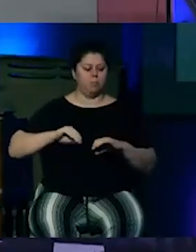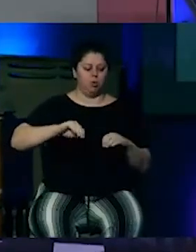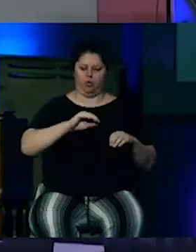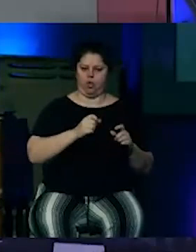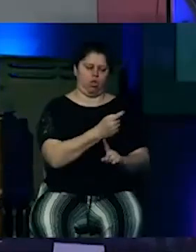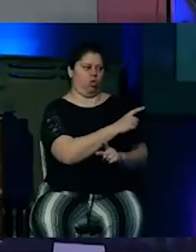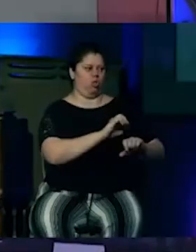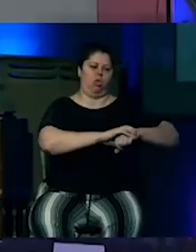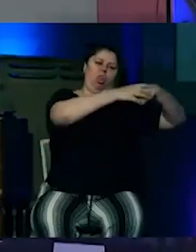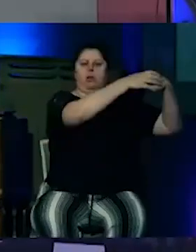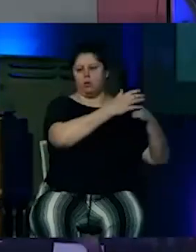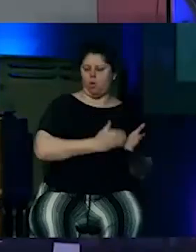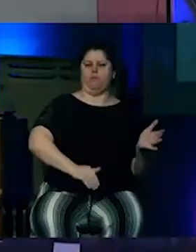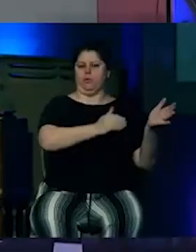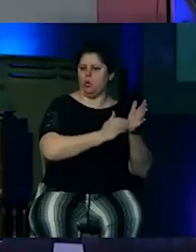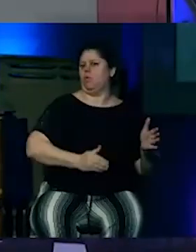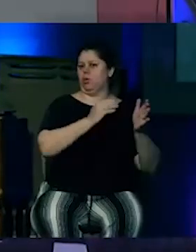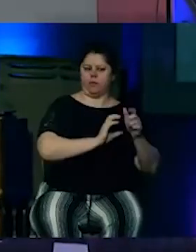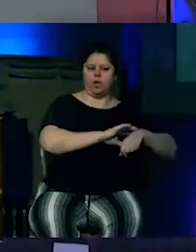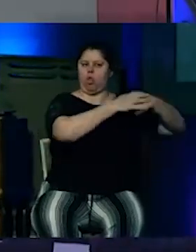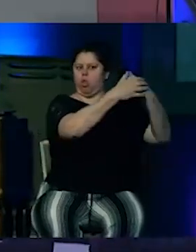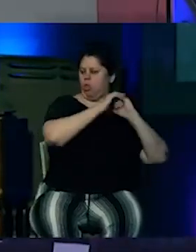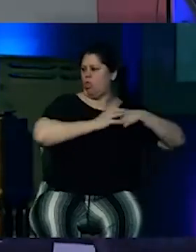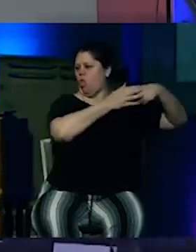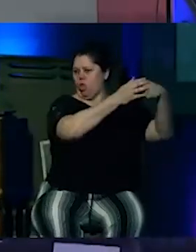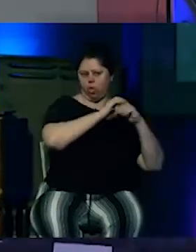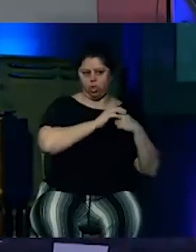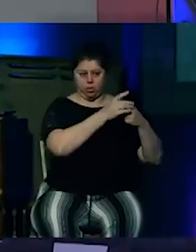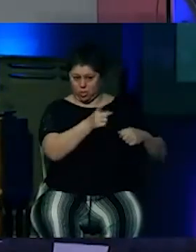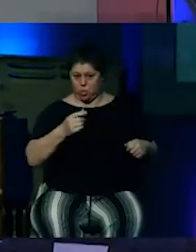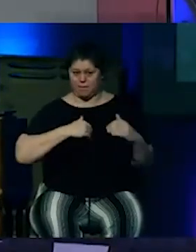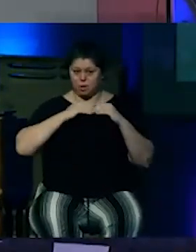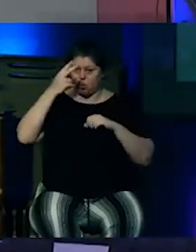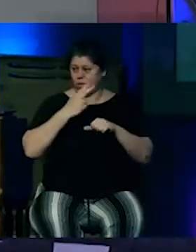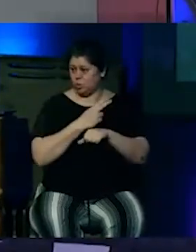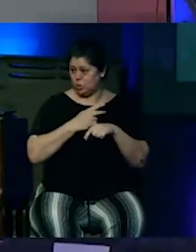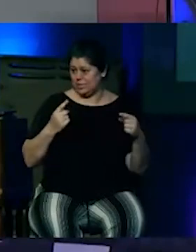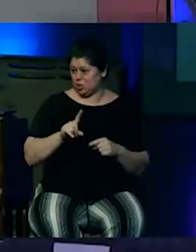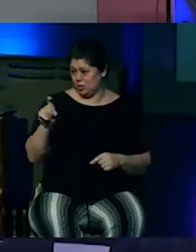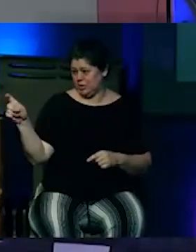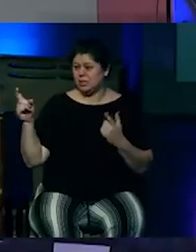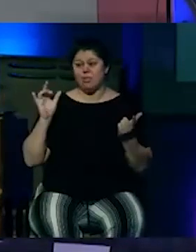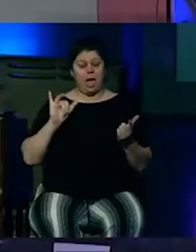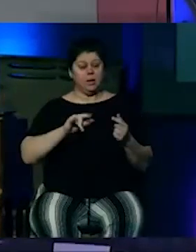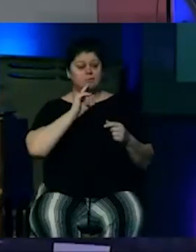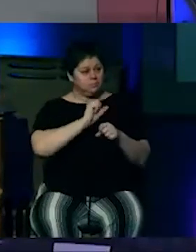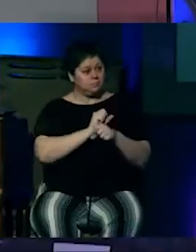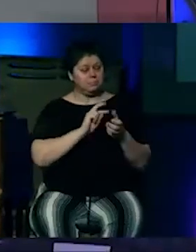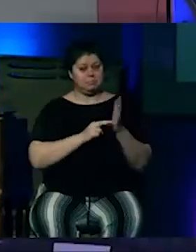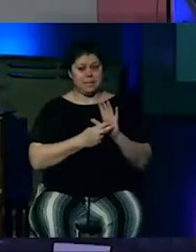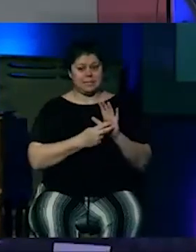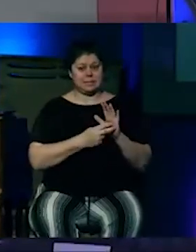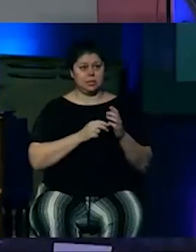movements again and again and again. And then you actually, I don't know if anyone's like have an overuse injury before, and then it actually makes it harder for